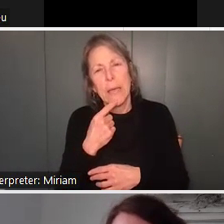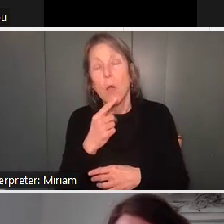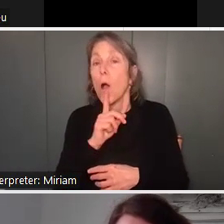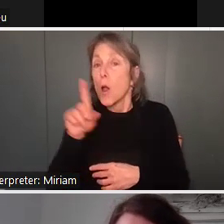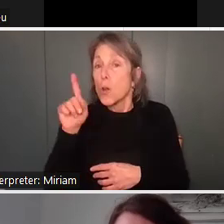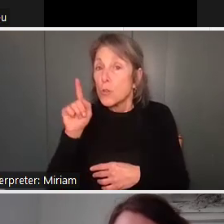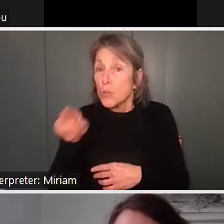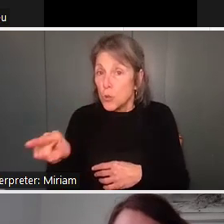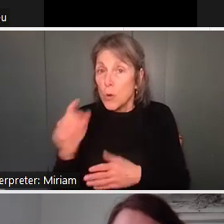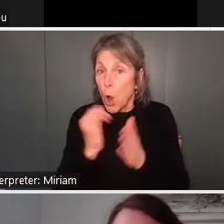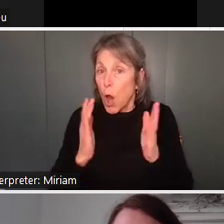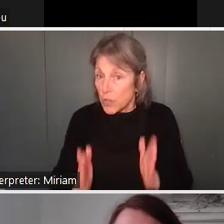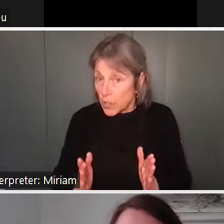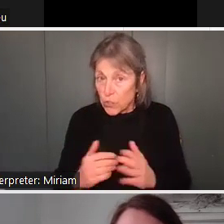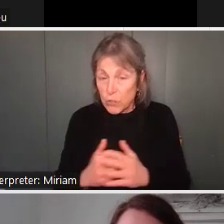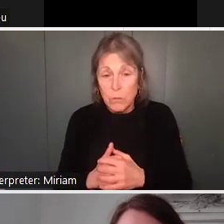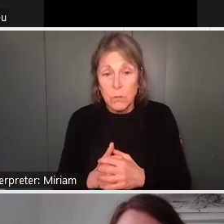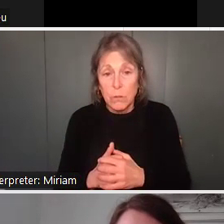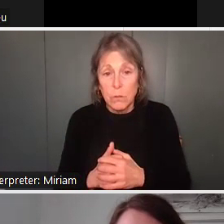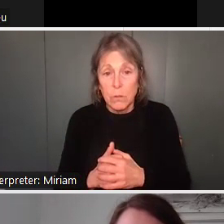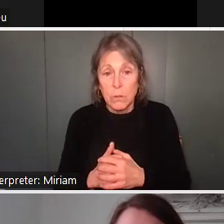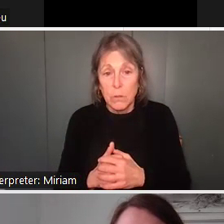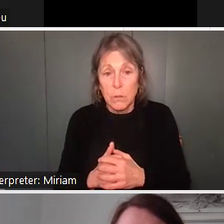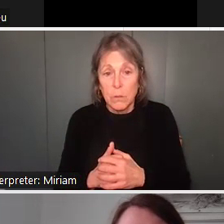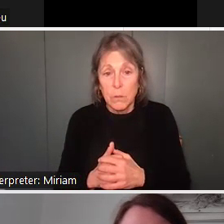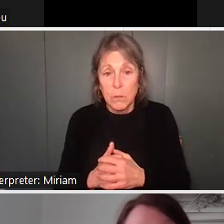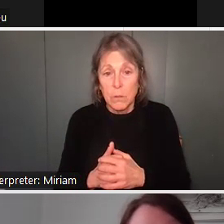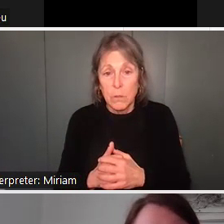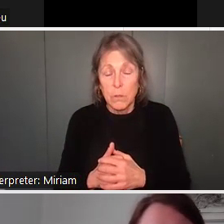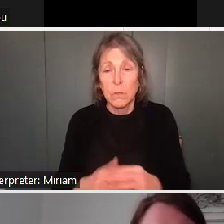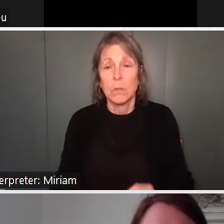an artist? And then have,